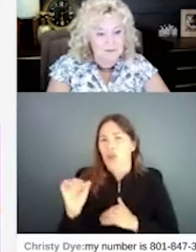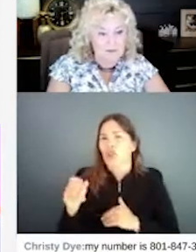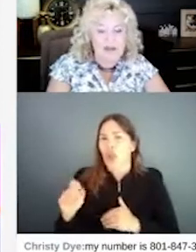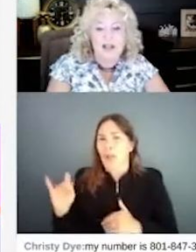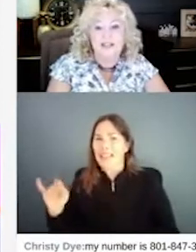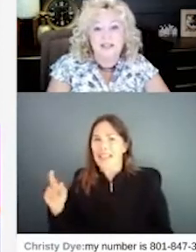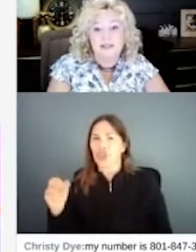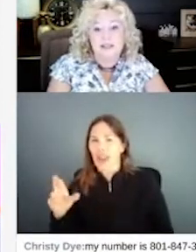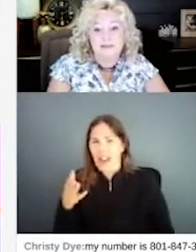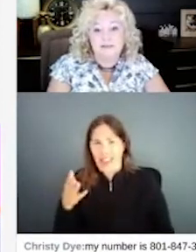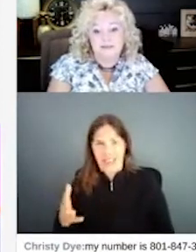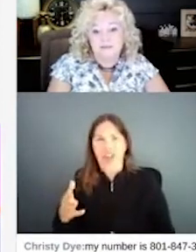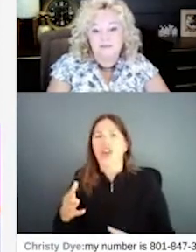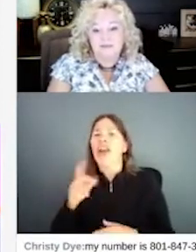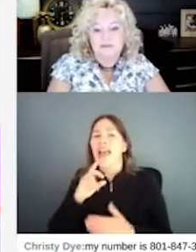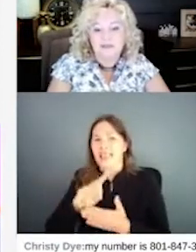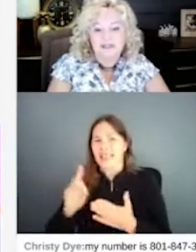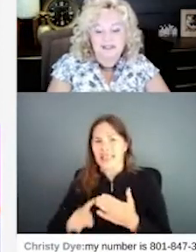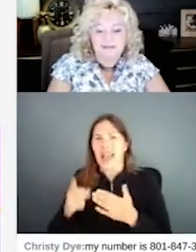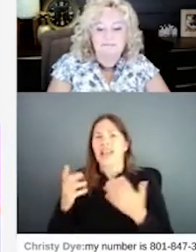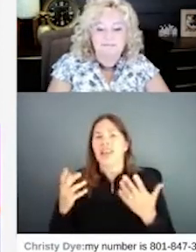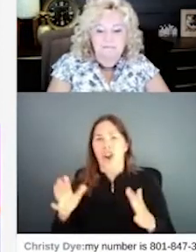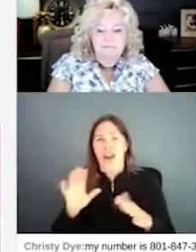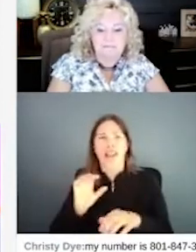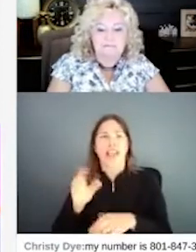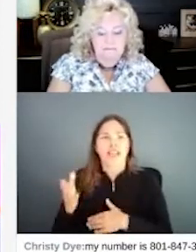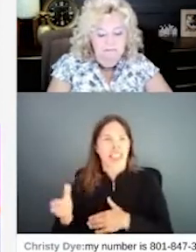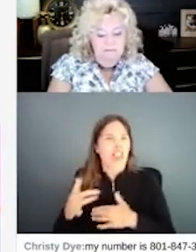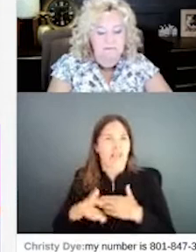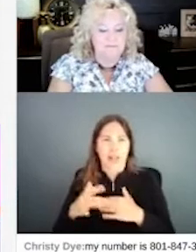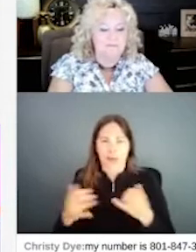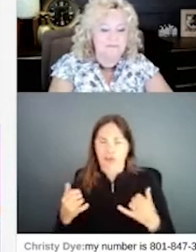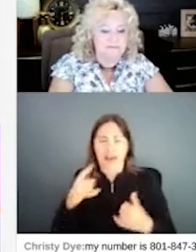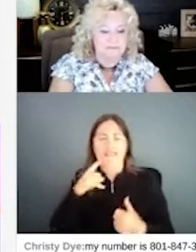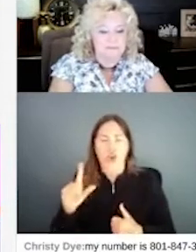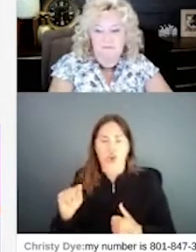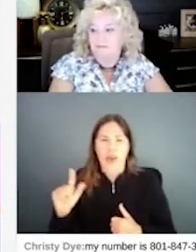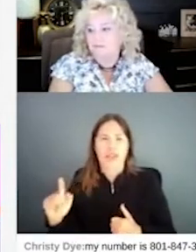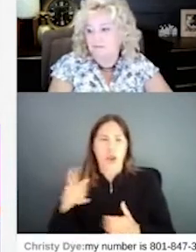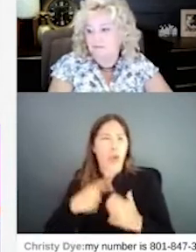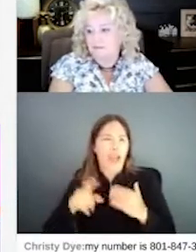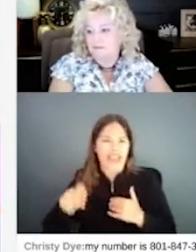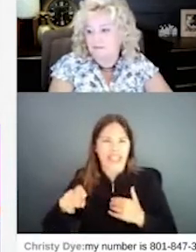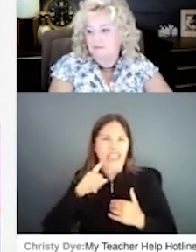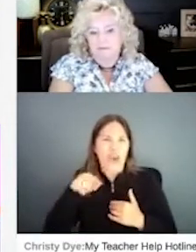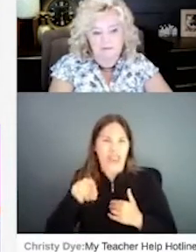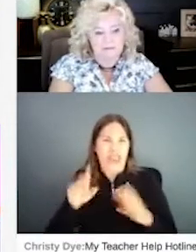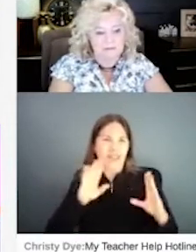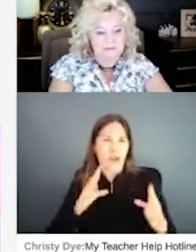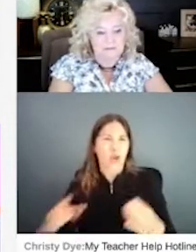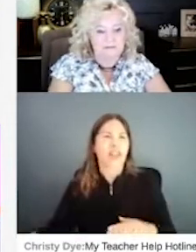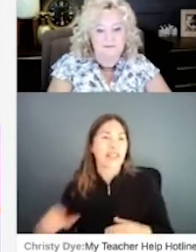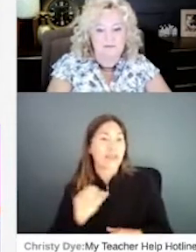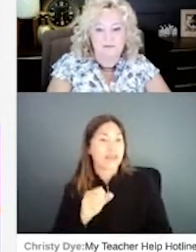They also have InDesign out. They're working on some of those other titles. But yes, everything is available right now for 2021 for what you need for this purpose. I